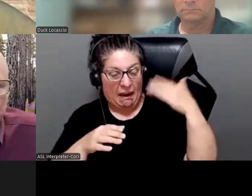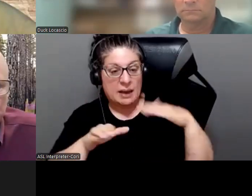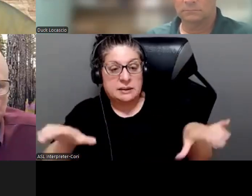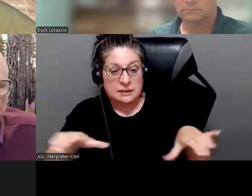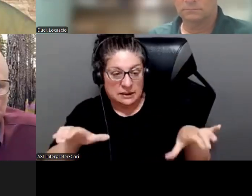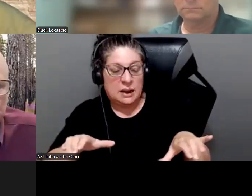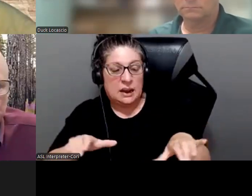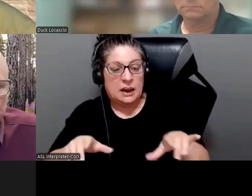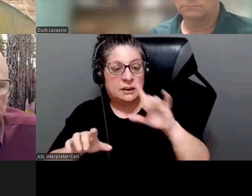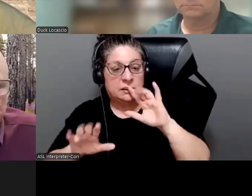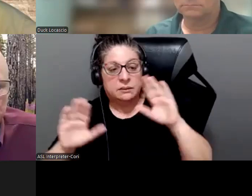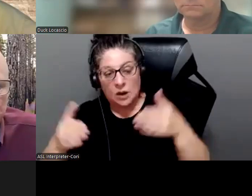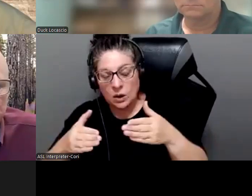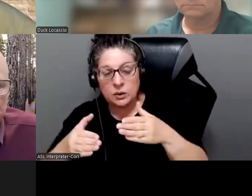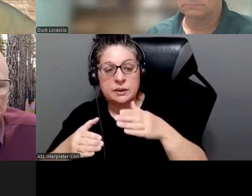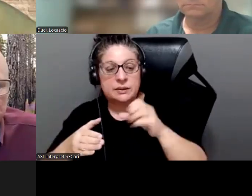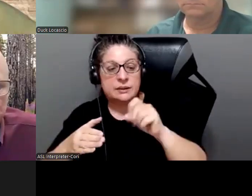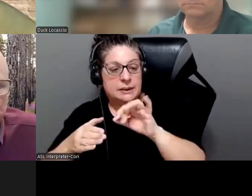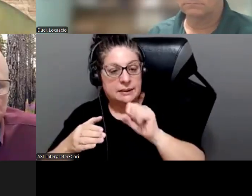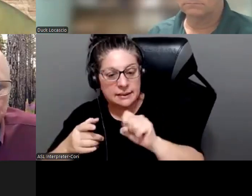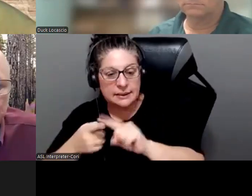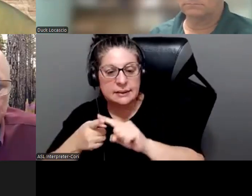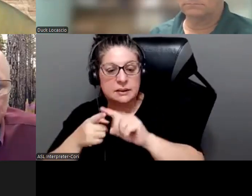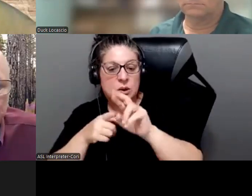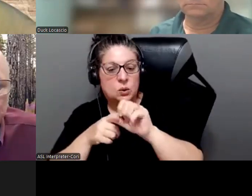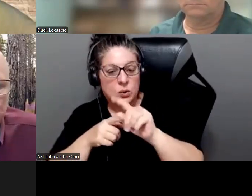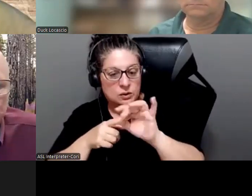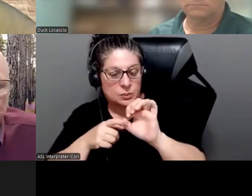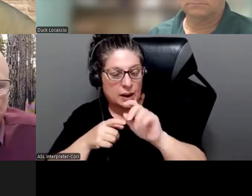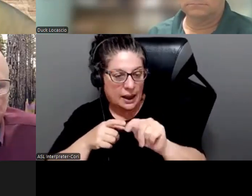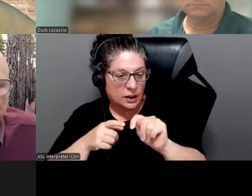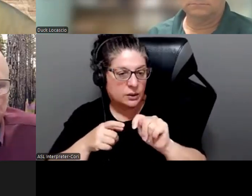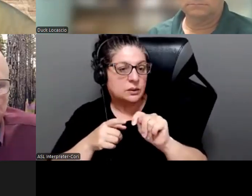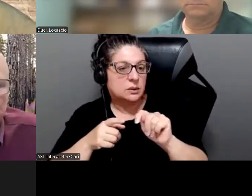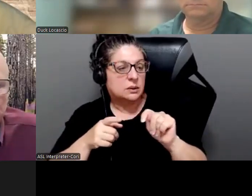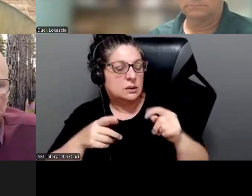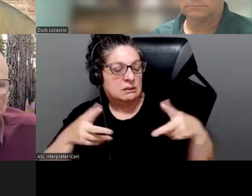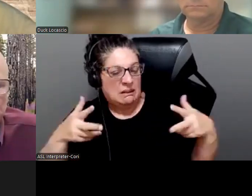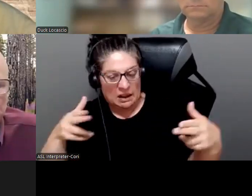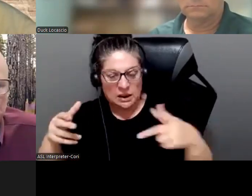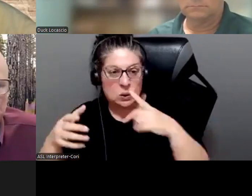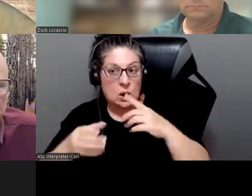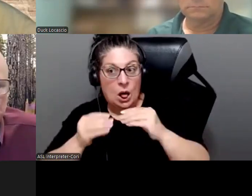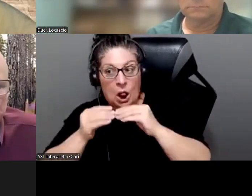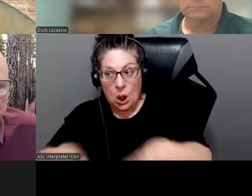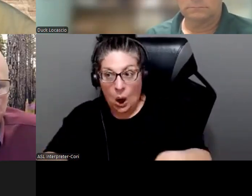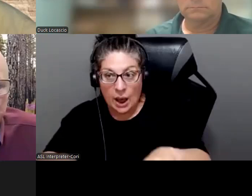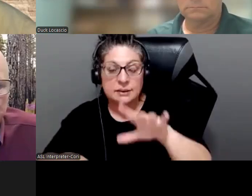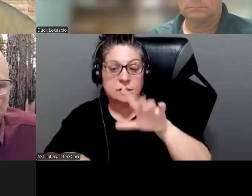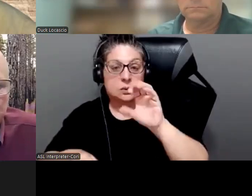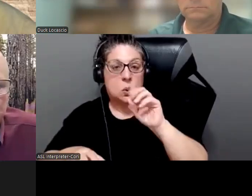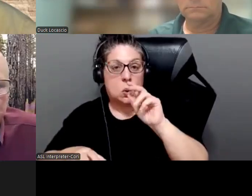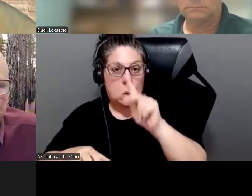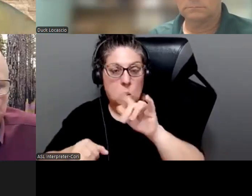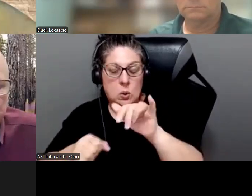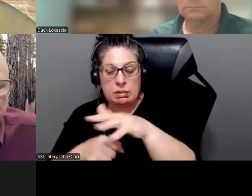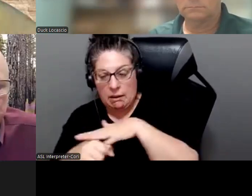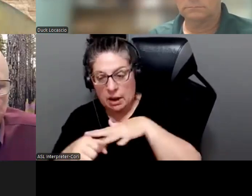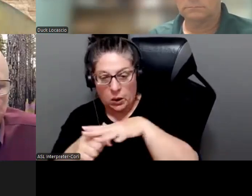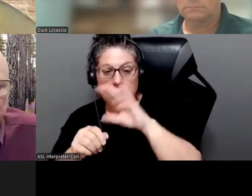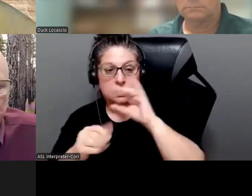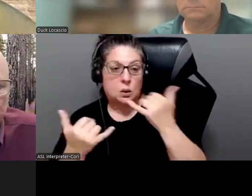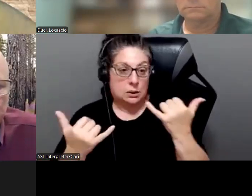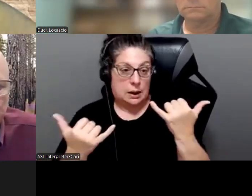that will root sprout or coppice, so that you've lost oak in those areas. So really focusing